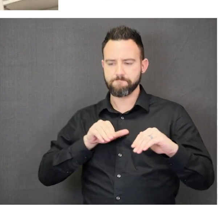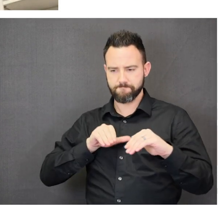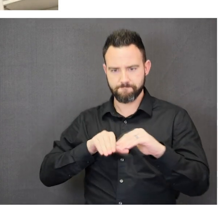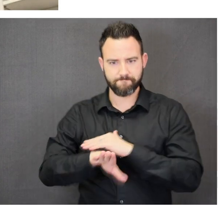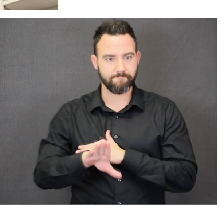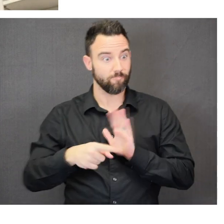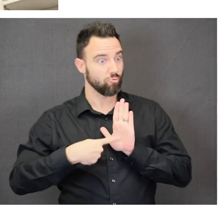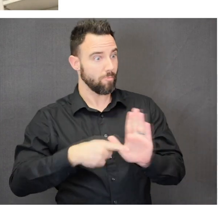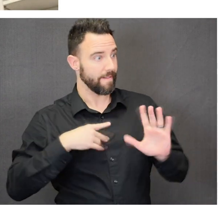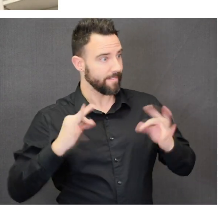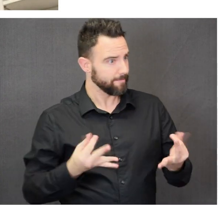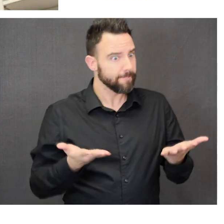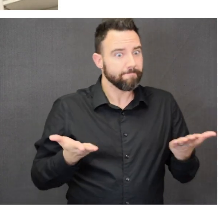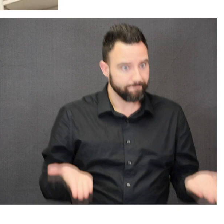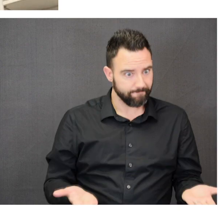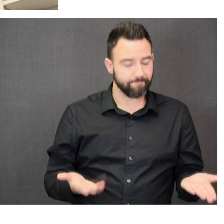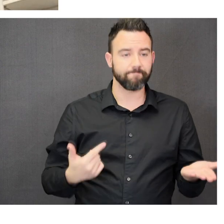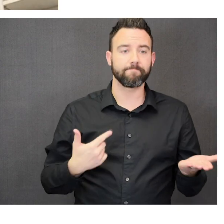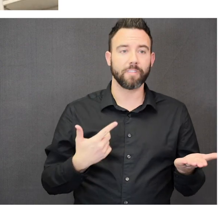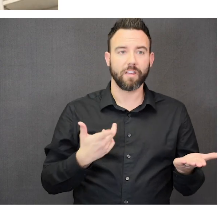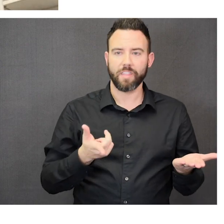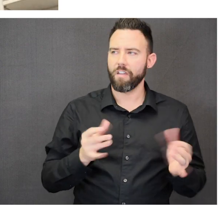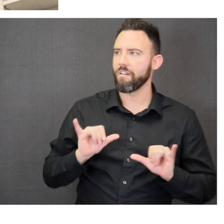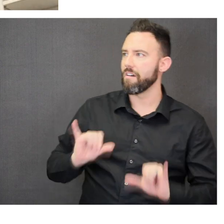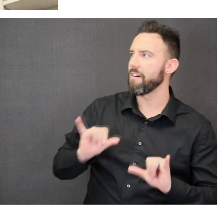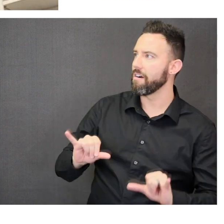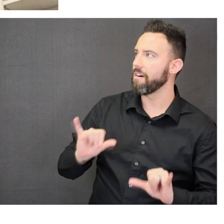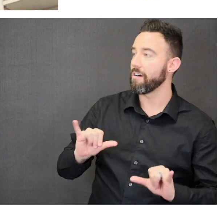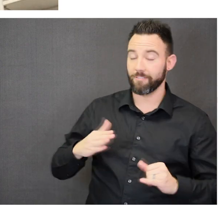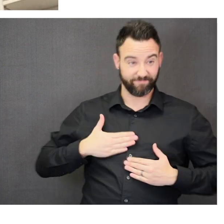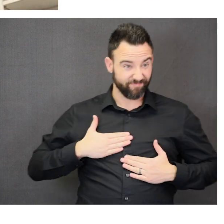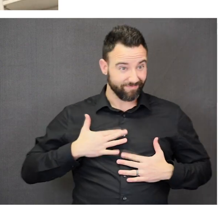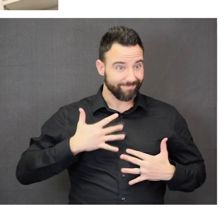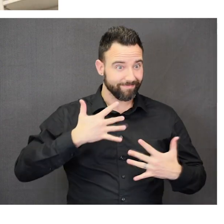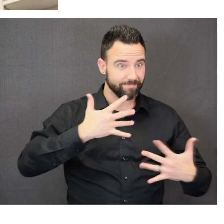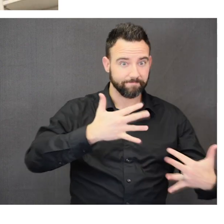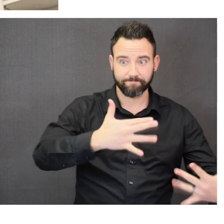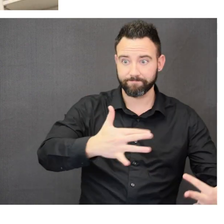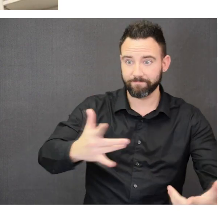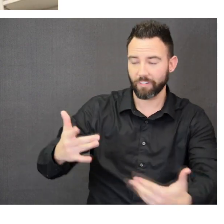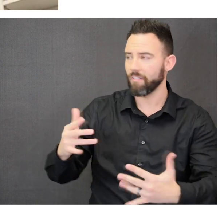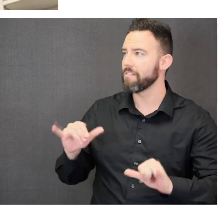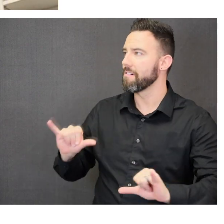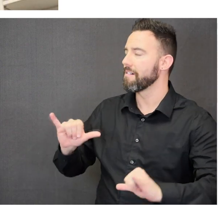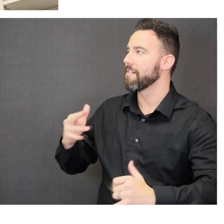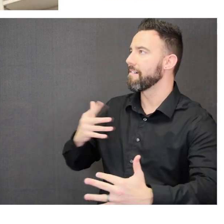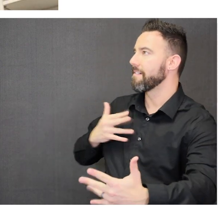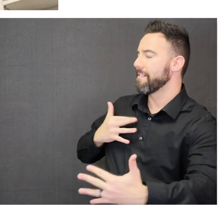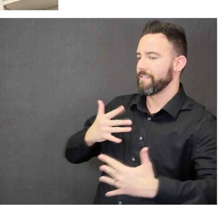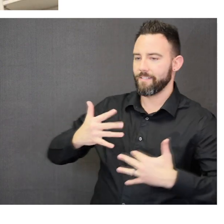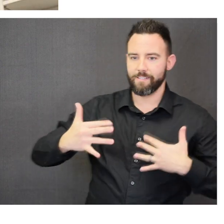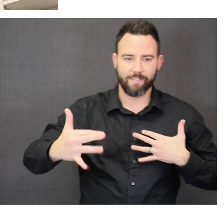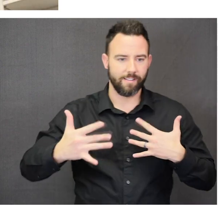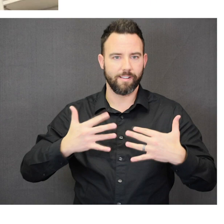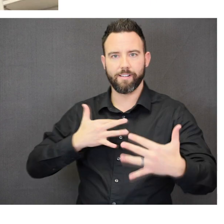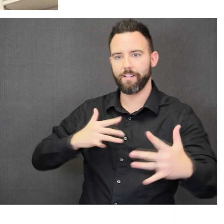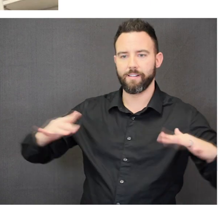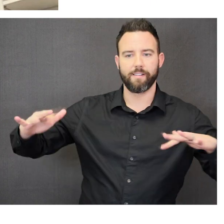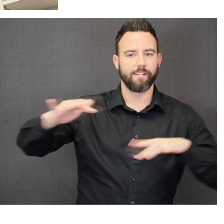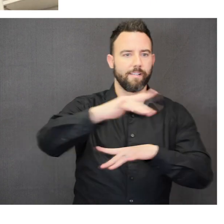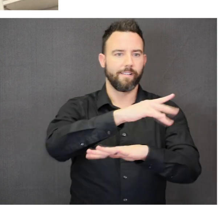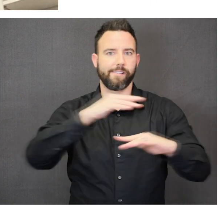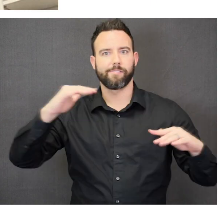regulate them. So that's the first thing that you can do. Regulate yourself. It will begin to regulate everyone else in the